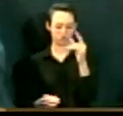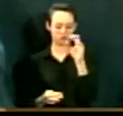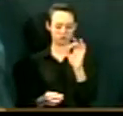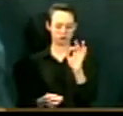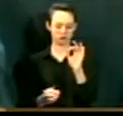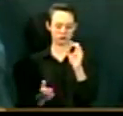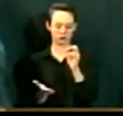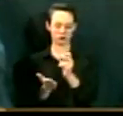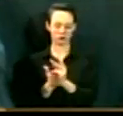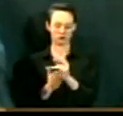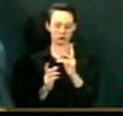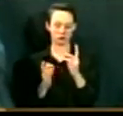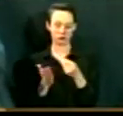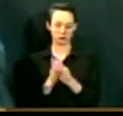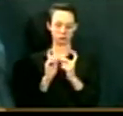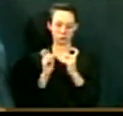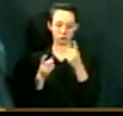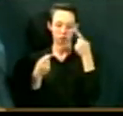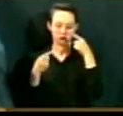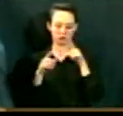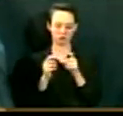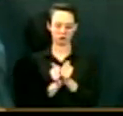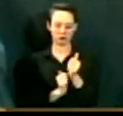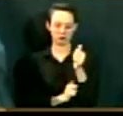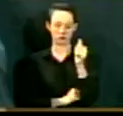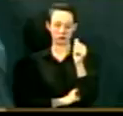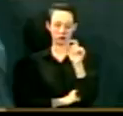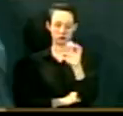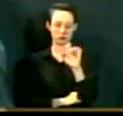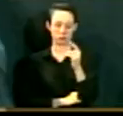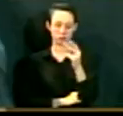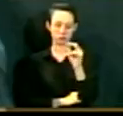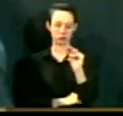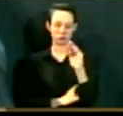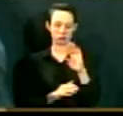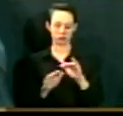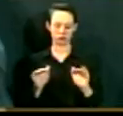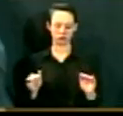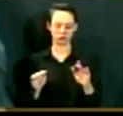grant agreement with Elgin Children's Foundation for receipt of funds not to exceed